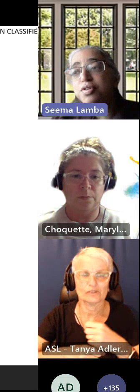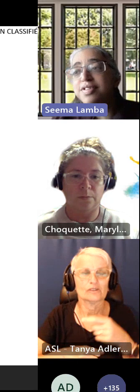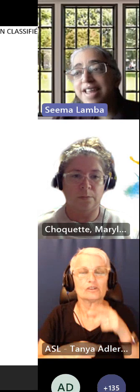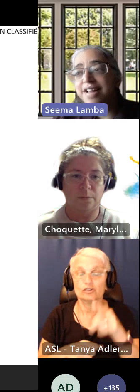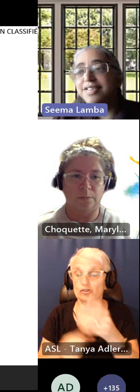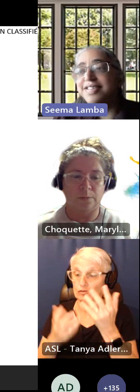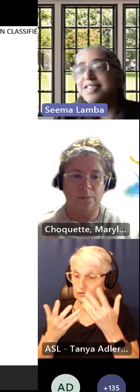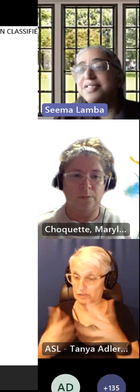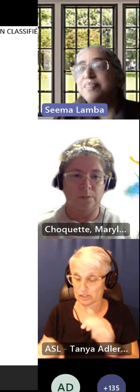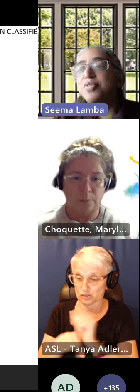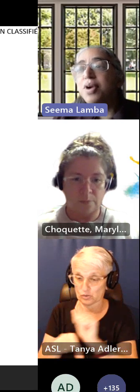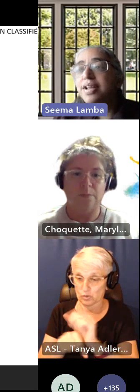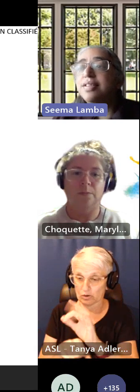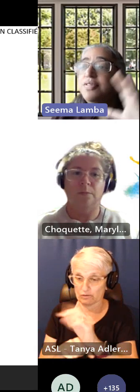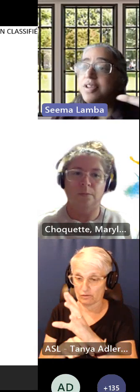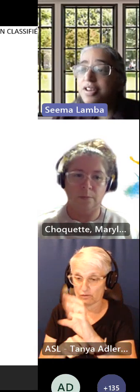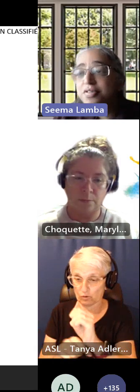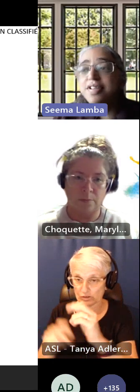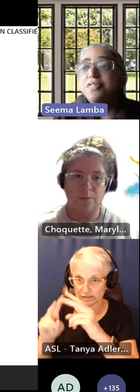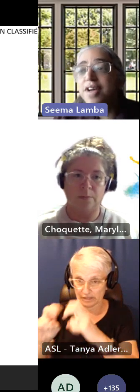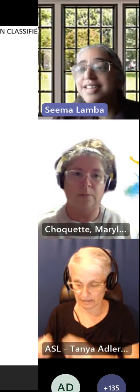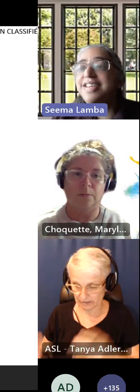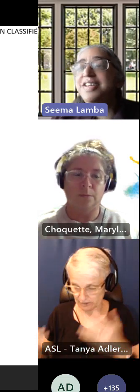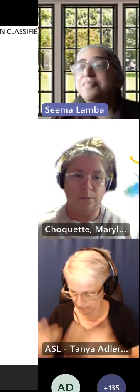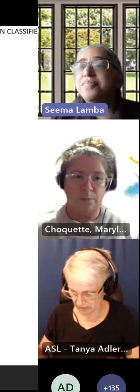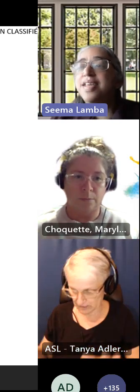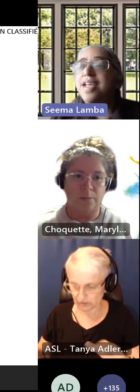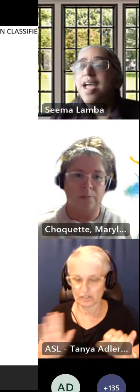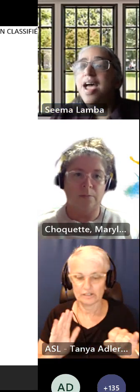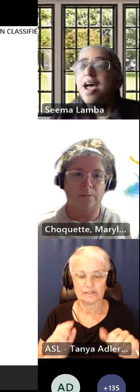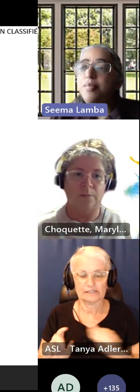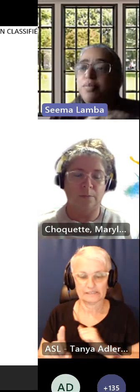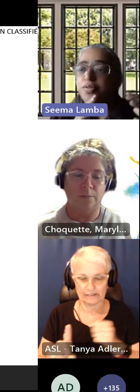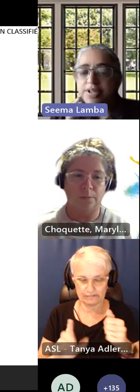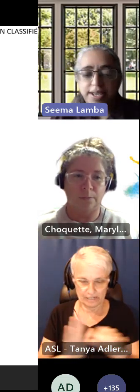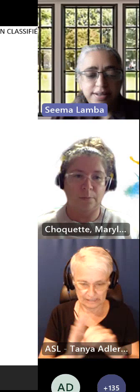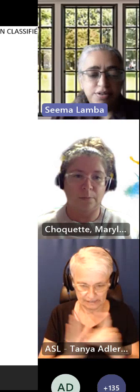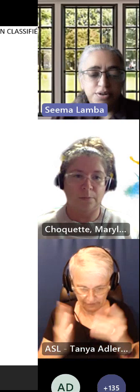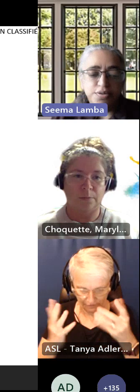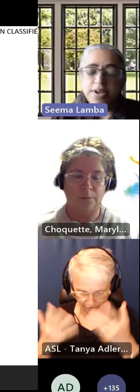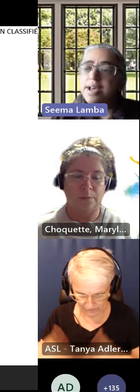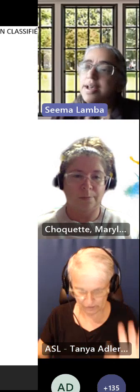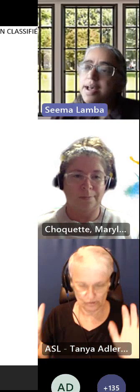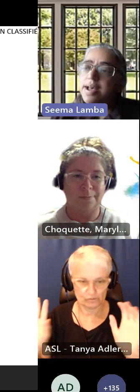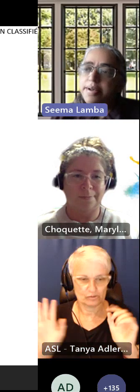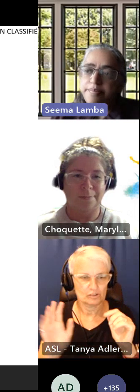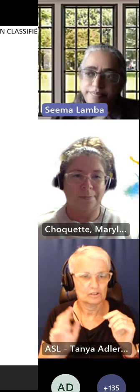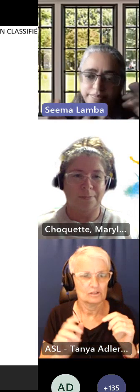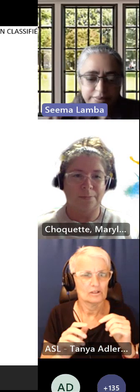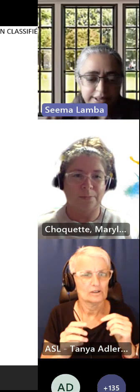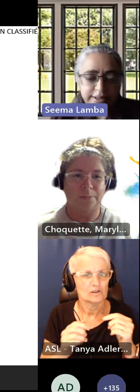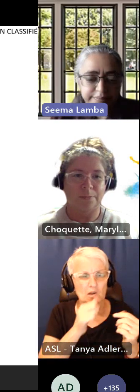your workforce analysis, right? So you've done your self ID. You've taken sort of